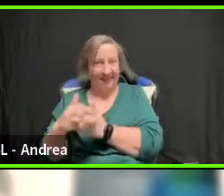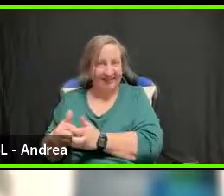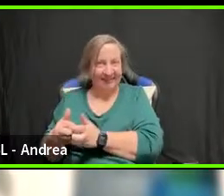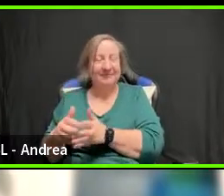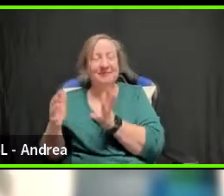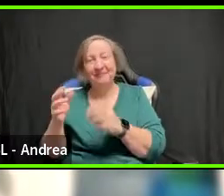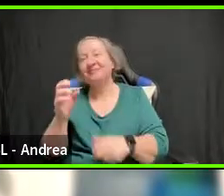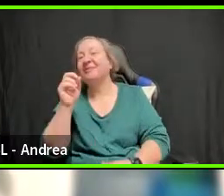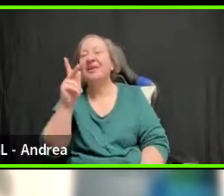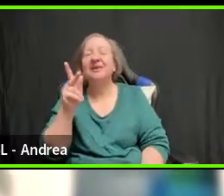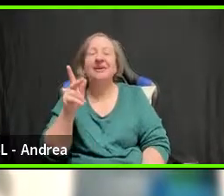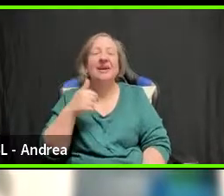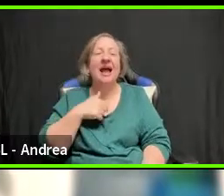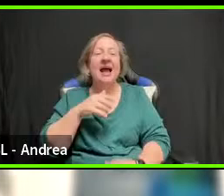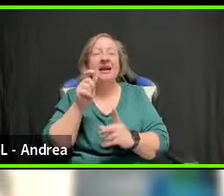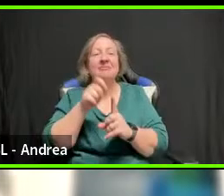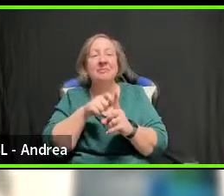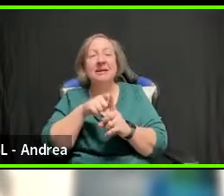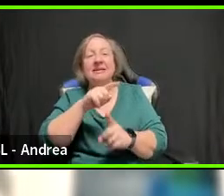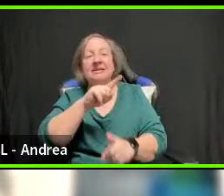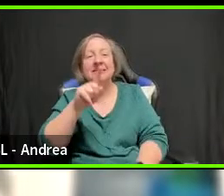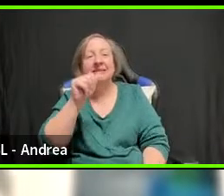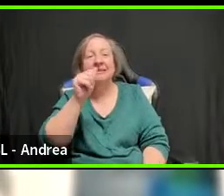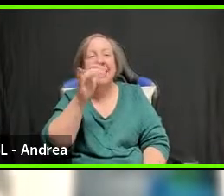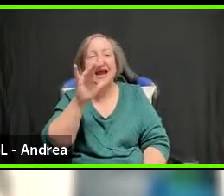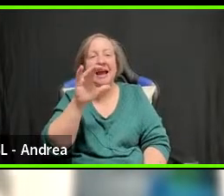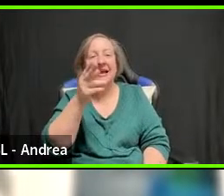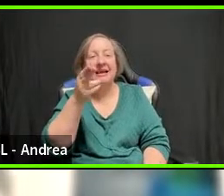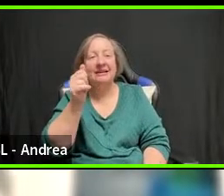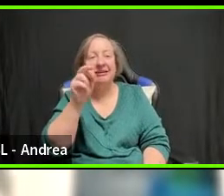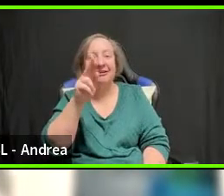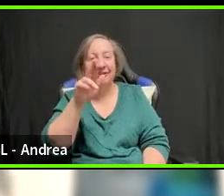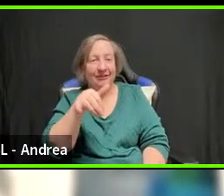Okay, so I will pick on Zachary.